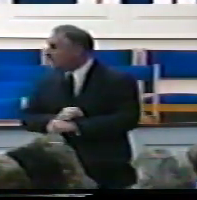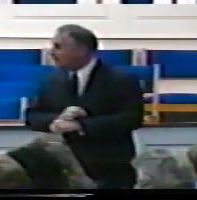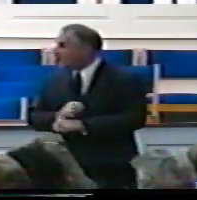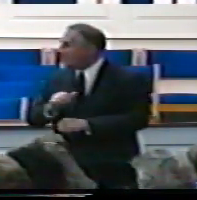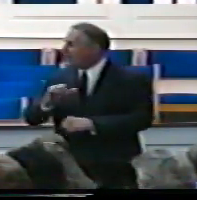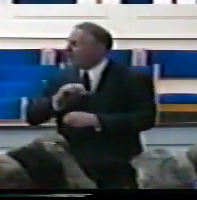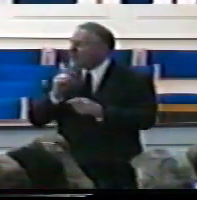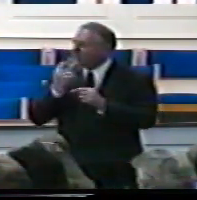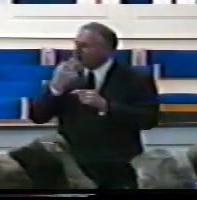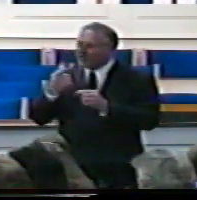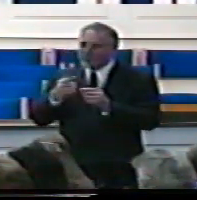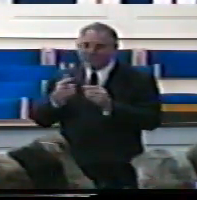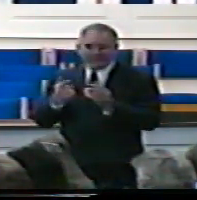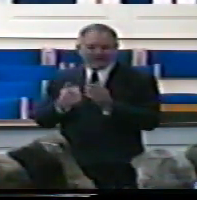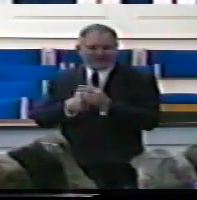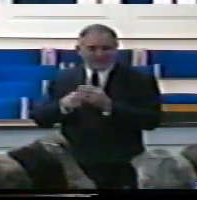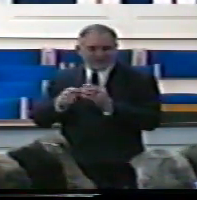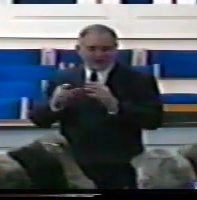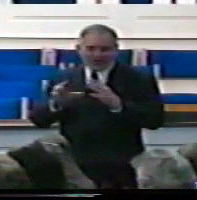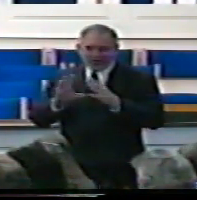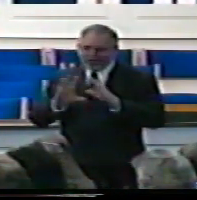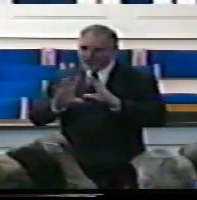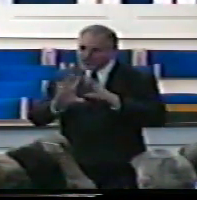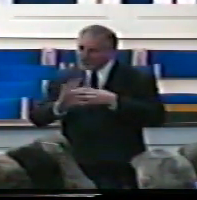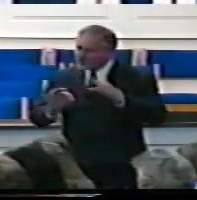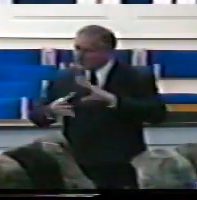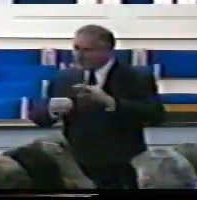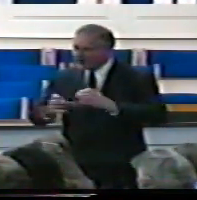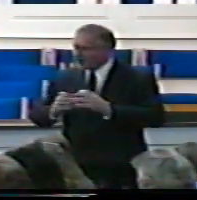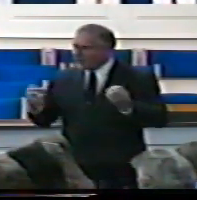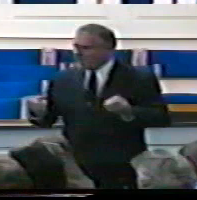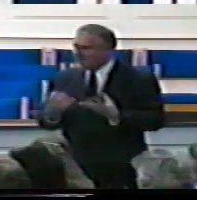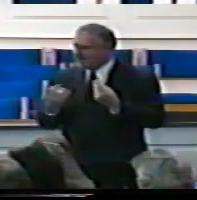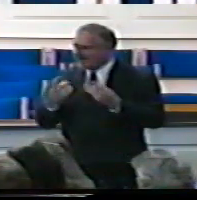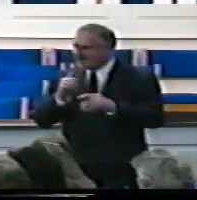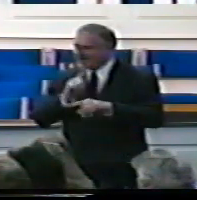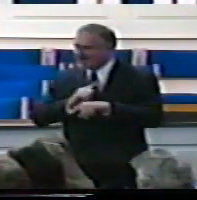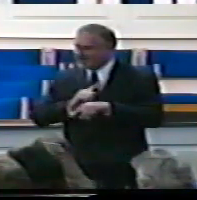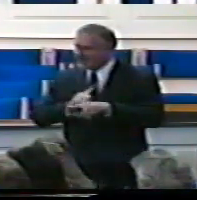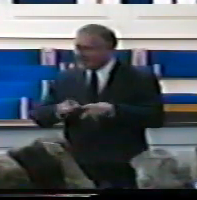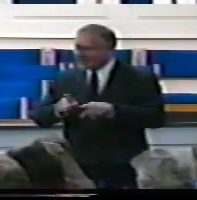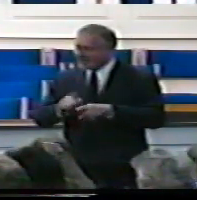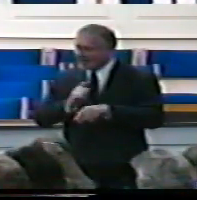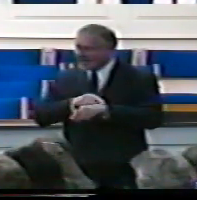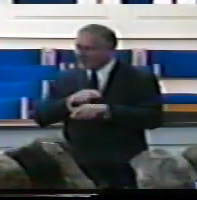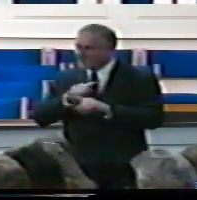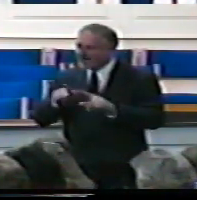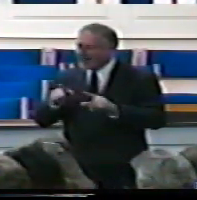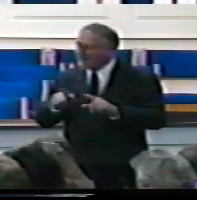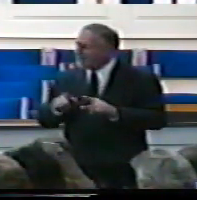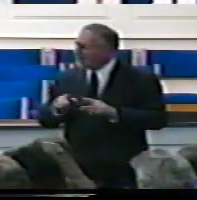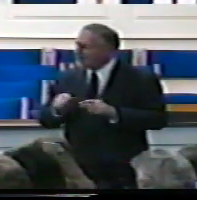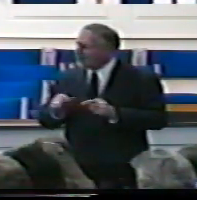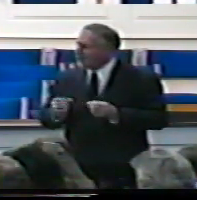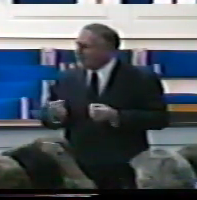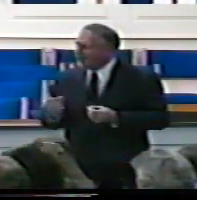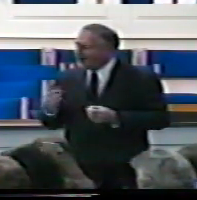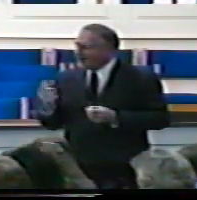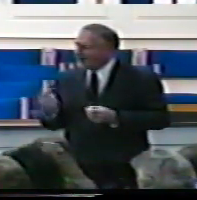I've told this story so many times, I'm almost embarrassed. But it's one of my favorite illustrations about our security in